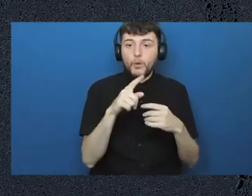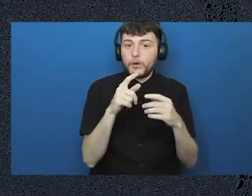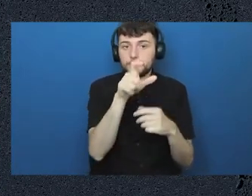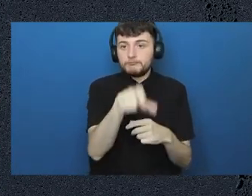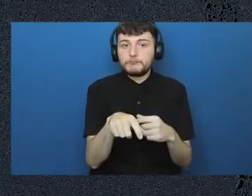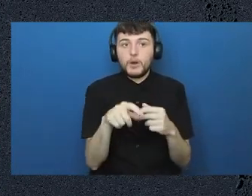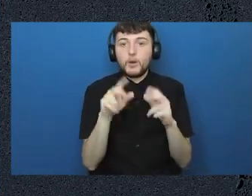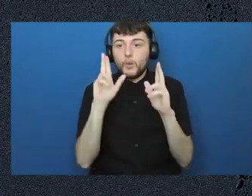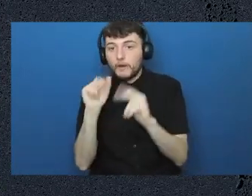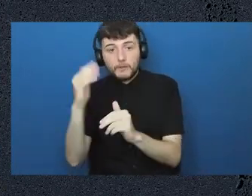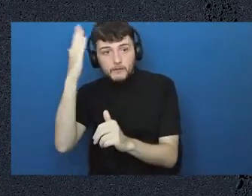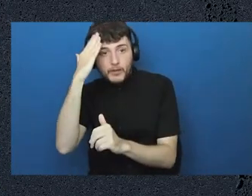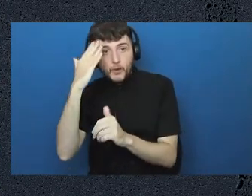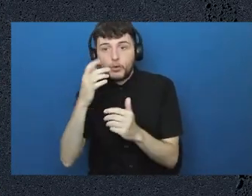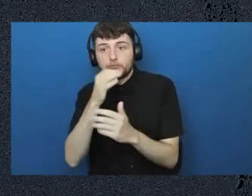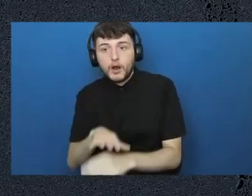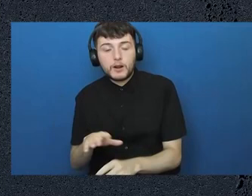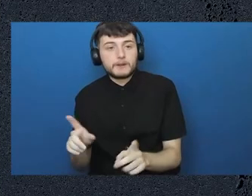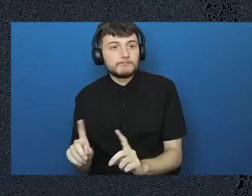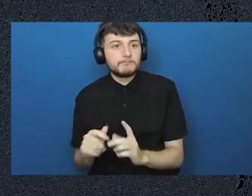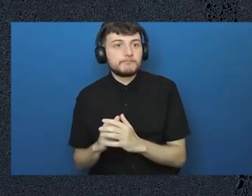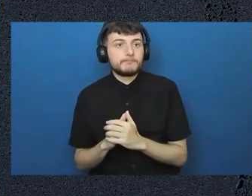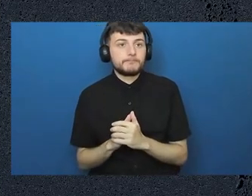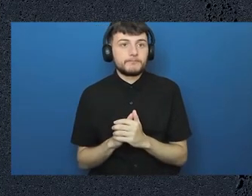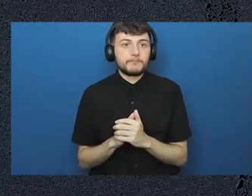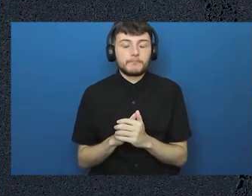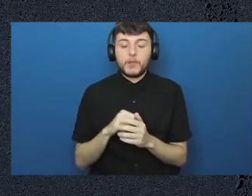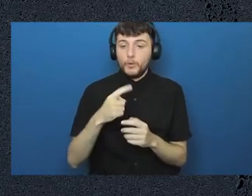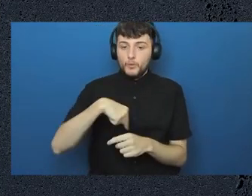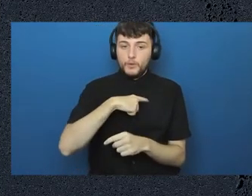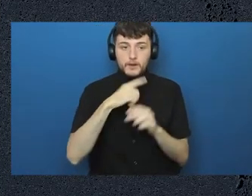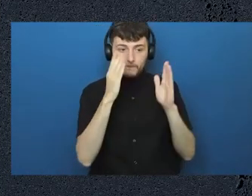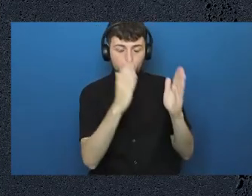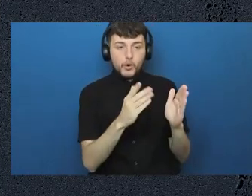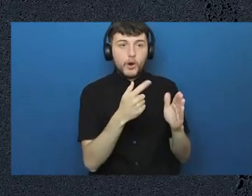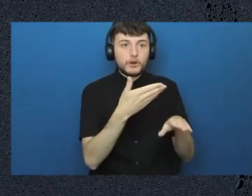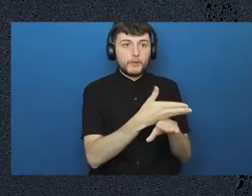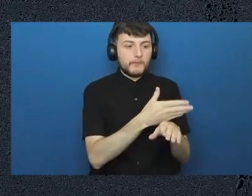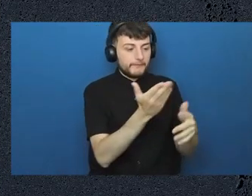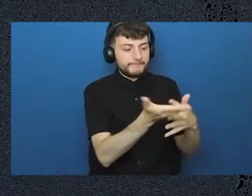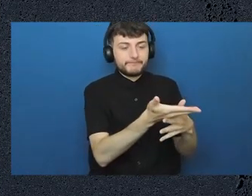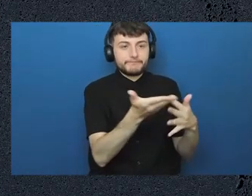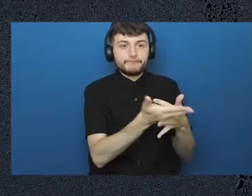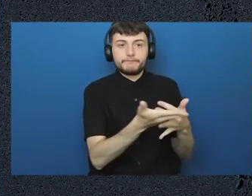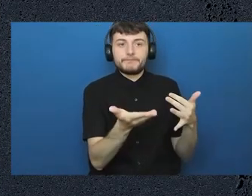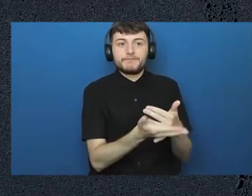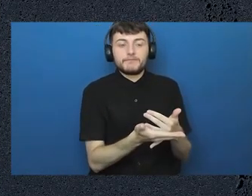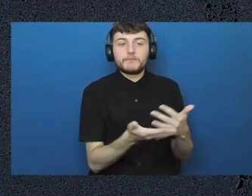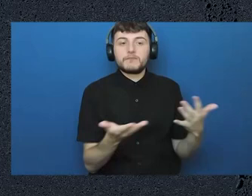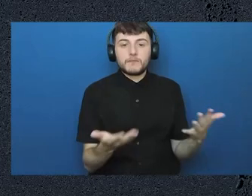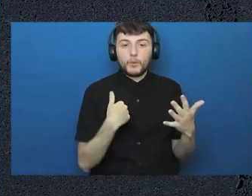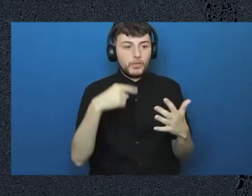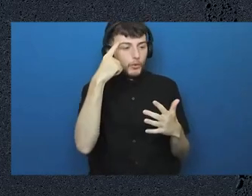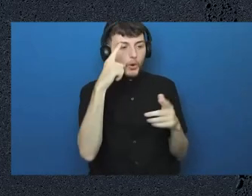or Absolutely. Foster because child. We focus a lot on career interruption, and career interruption somehow just became equivalent to maternity leave for a very long